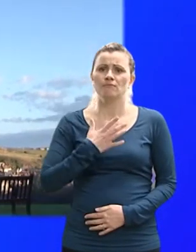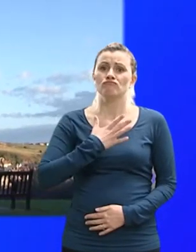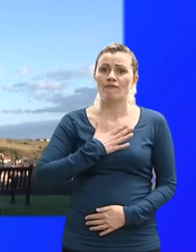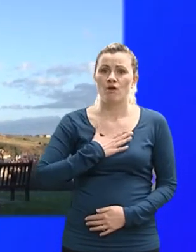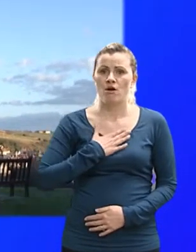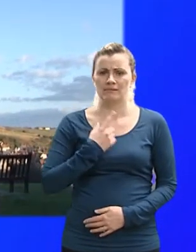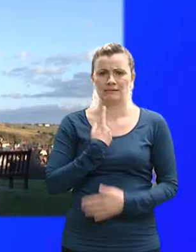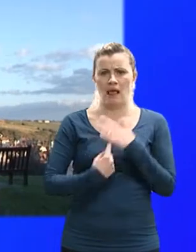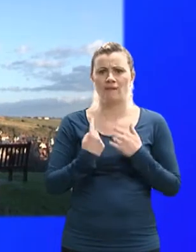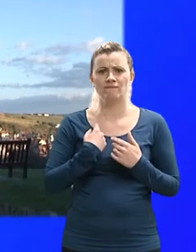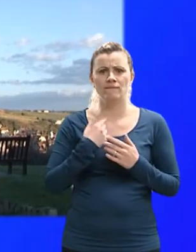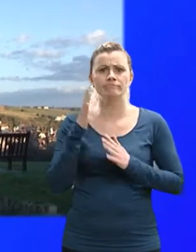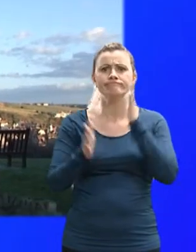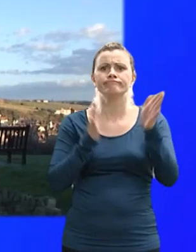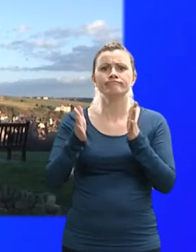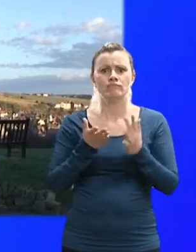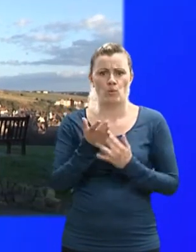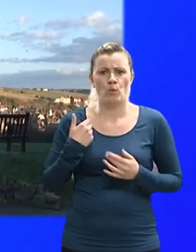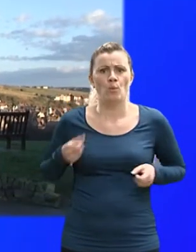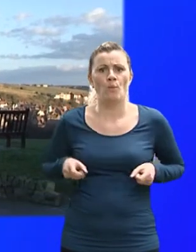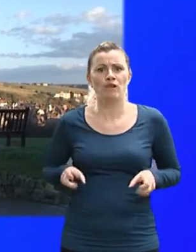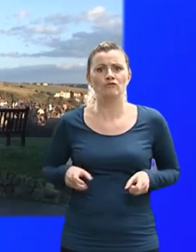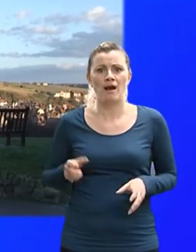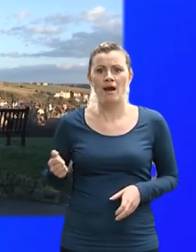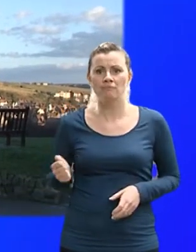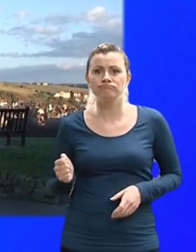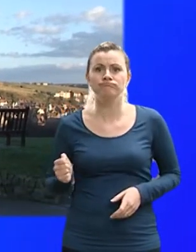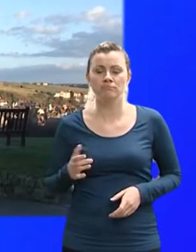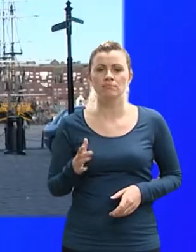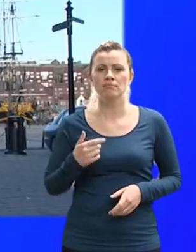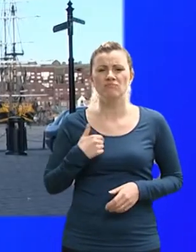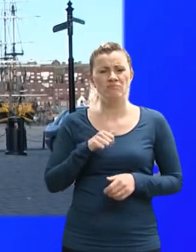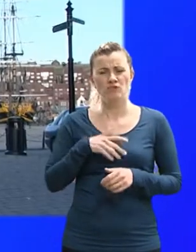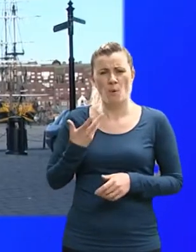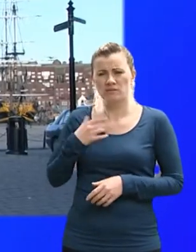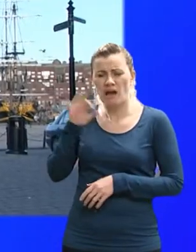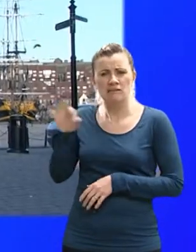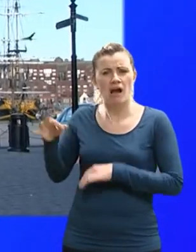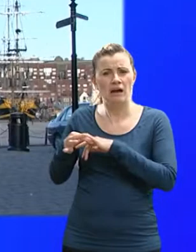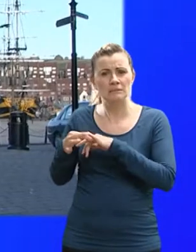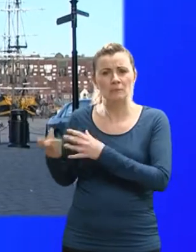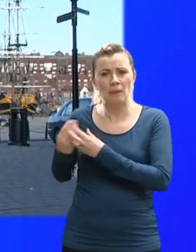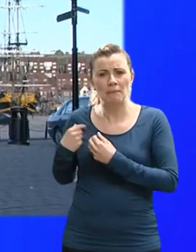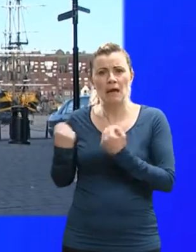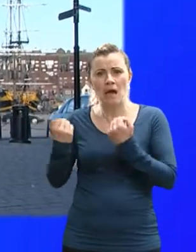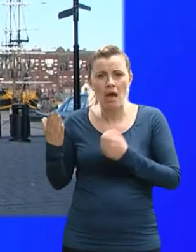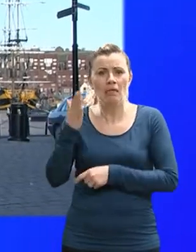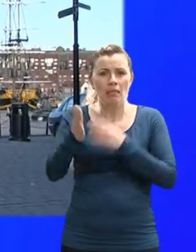myself around on my electric wheelchair than always be having to ask my husband to take me in the